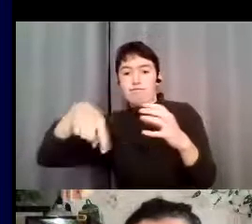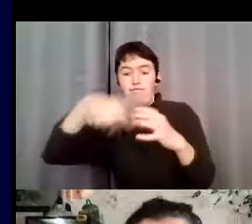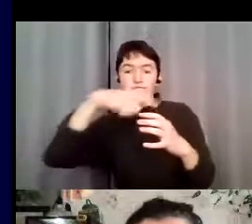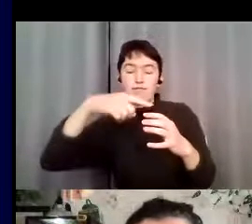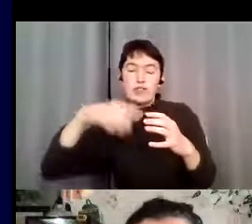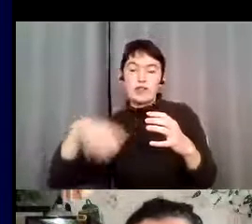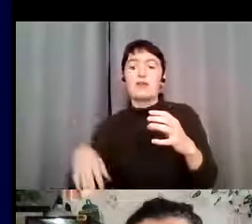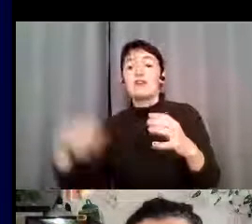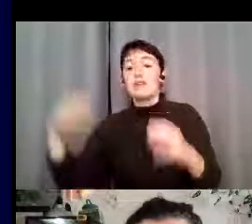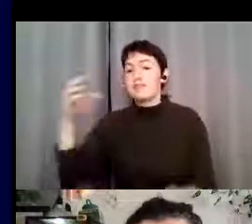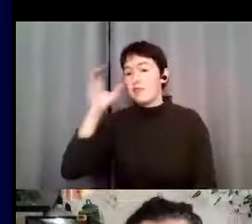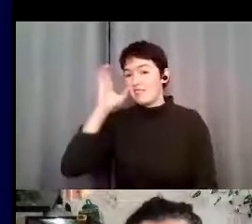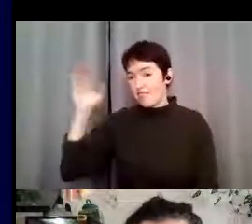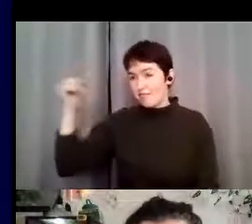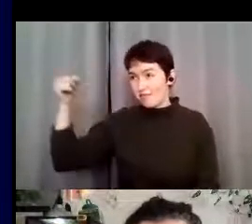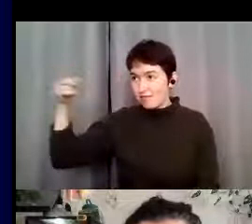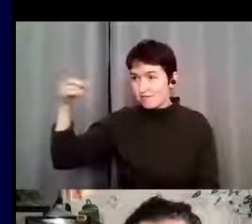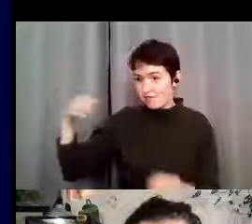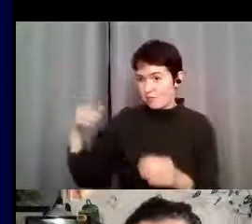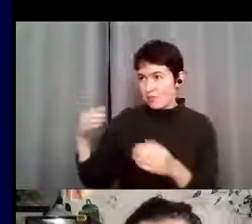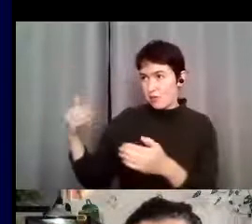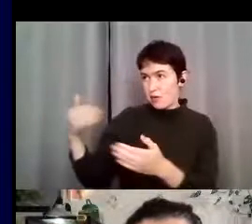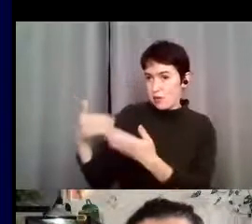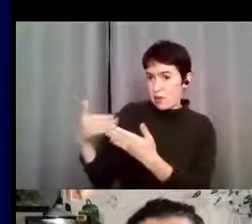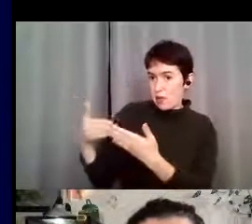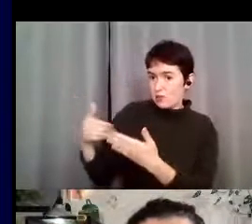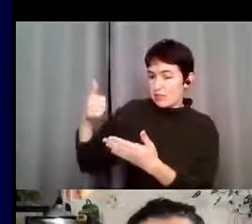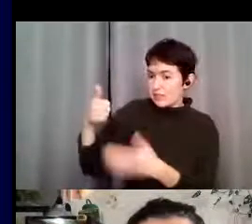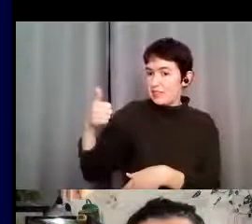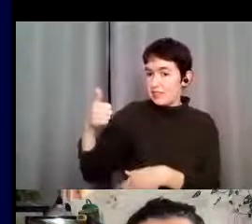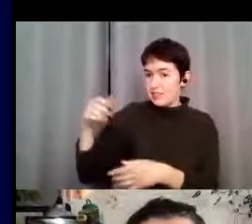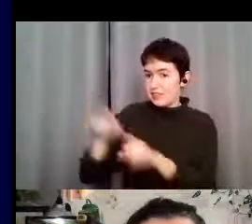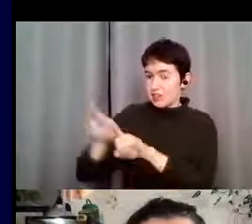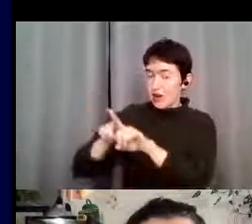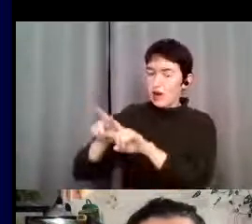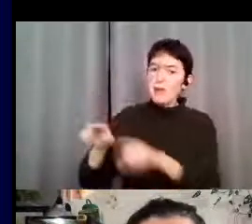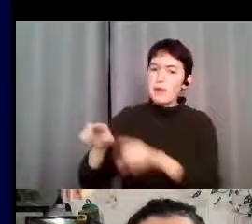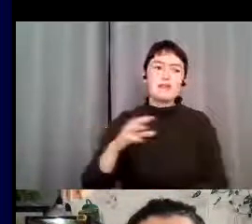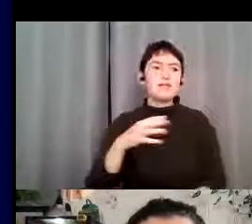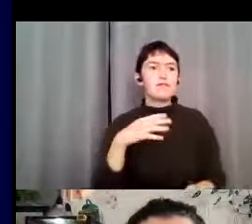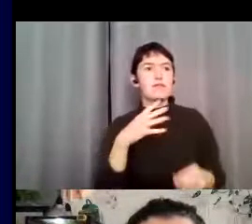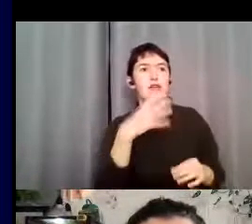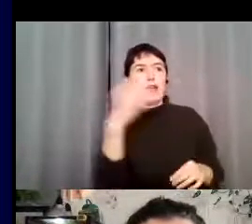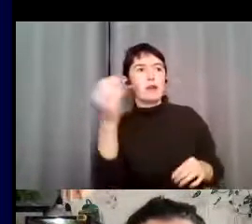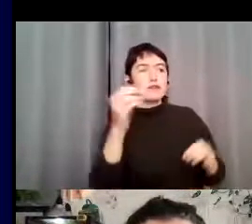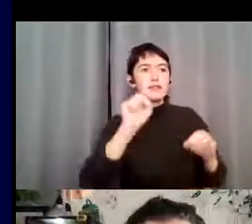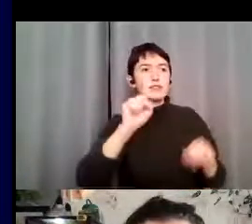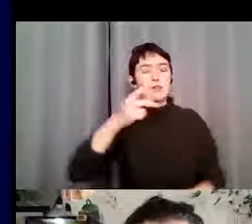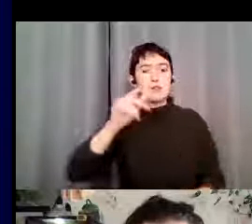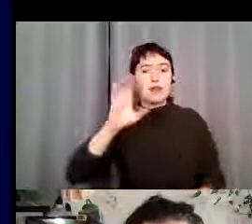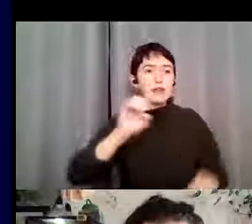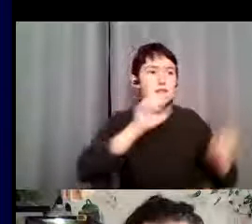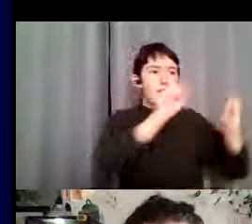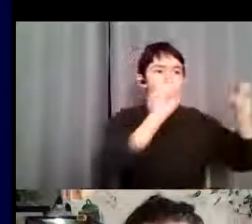star, but out there in space, you have all of those other stars in the Milky Way. And every one of